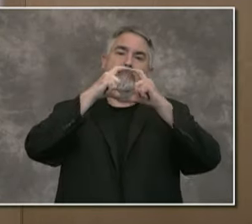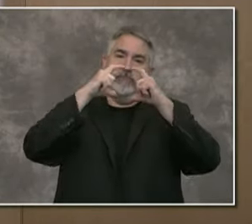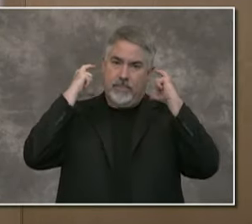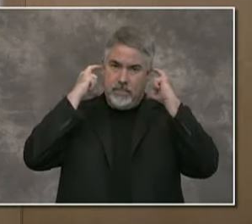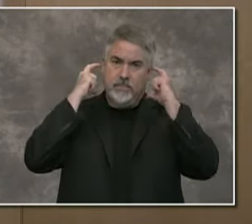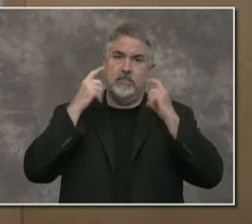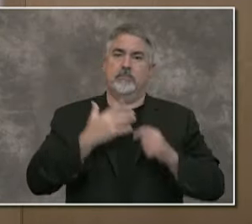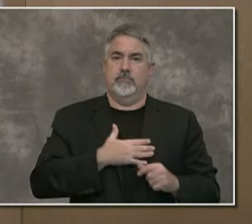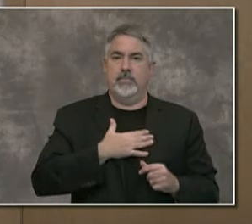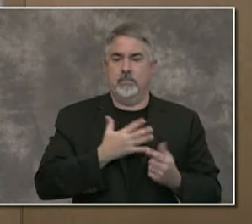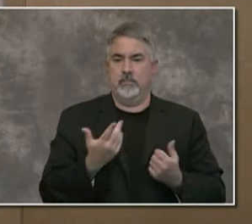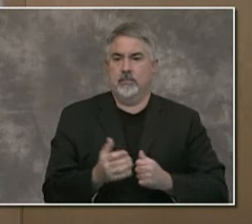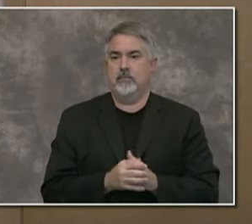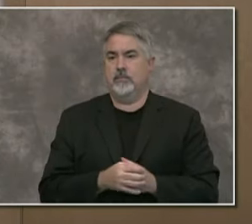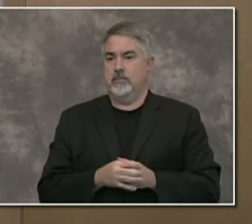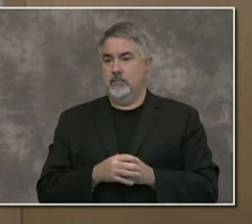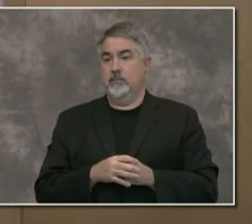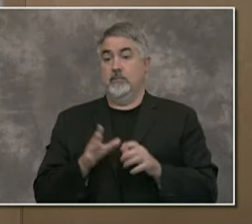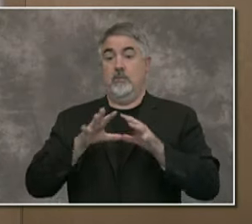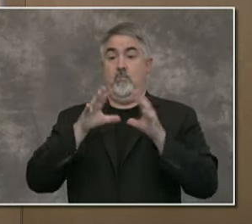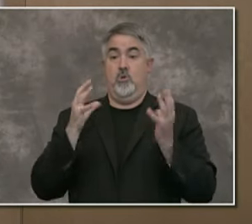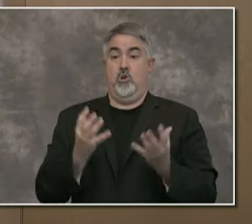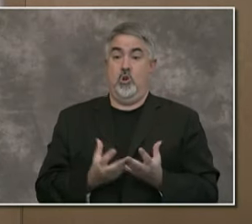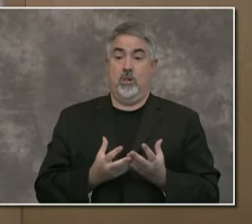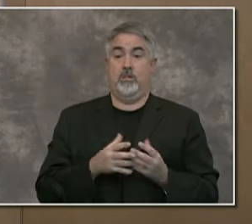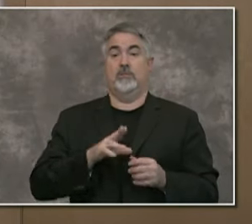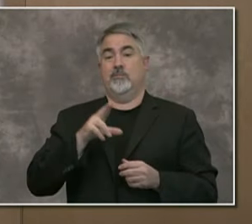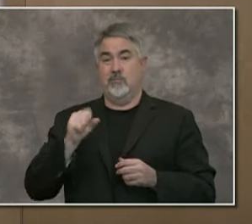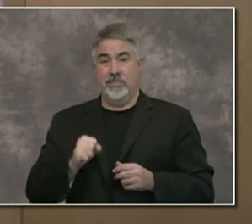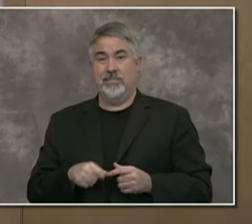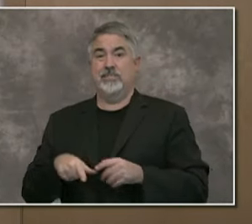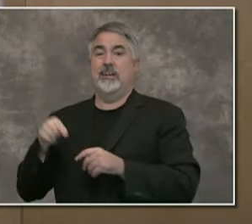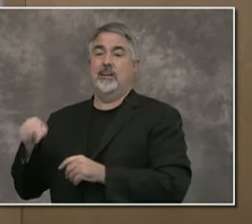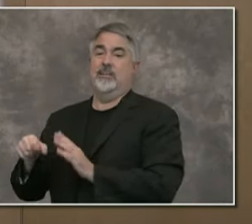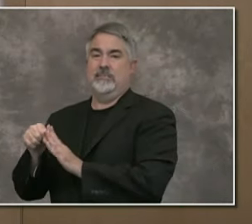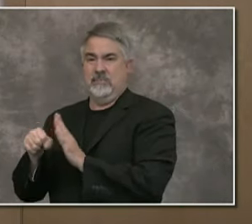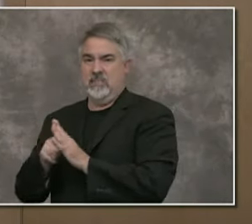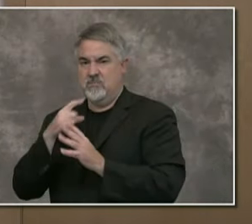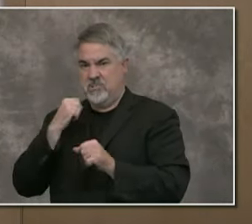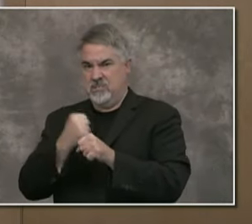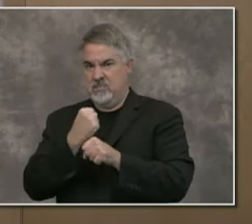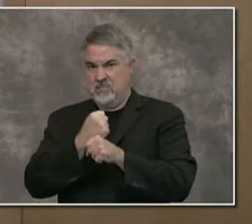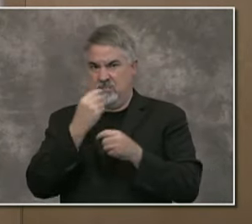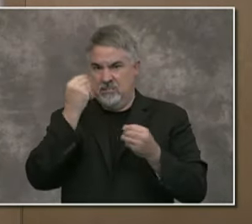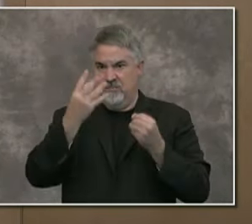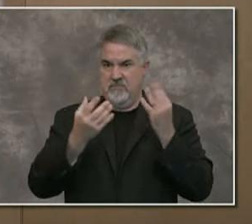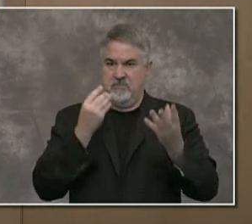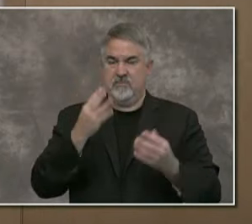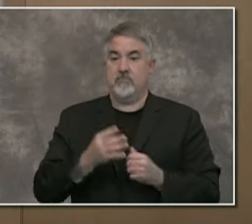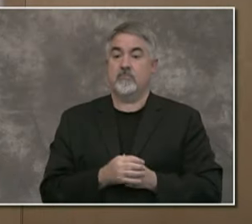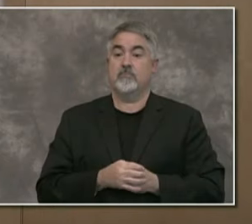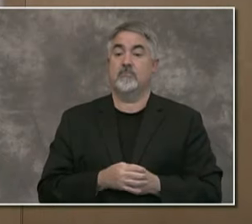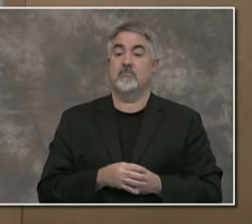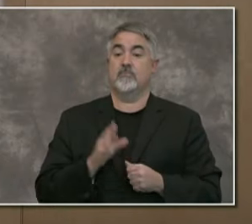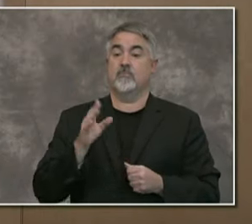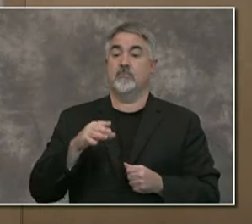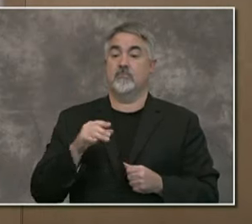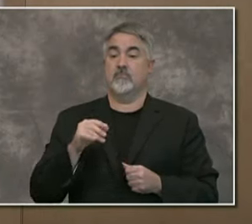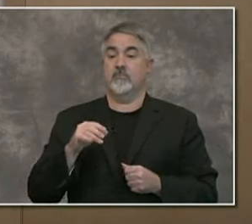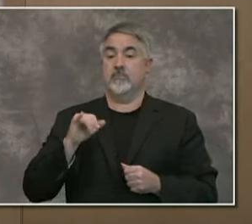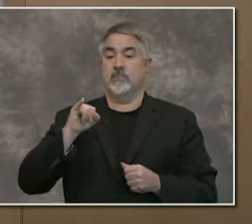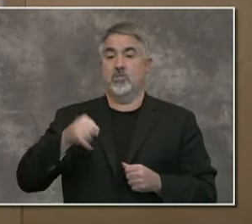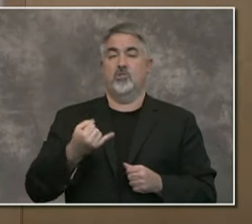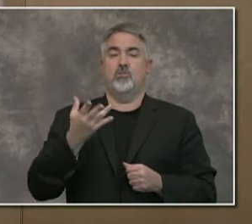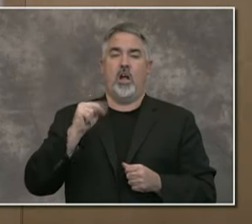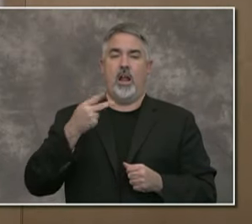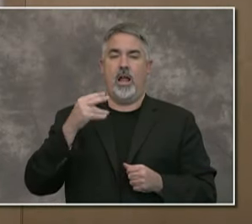our global, national, and statewide statistics. And these numbers are based on the Johns Hopkins dashboard at